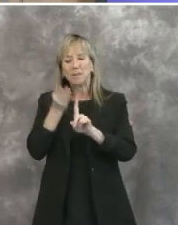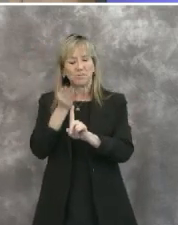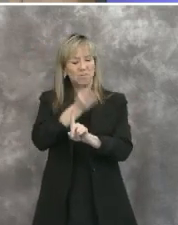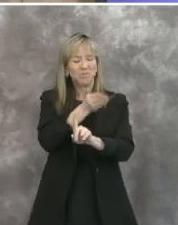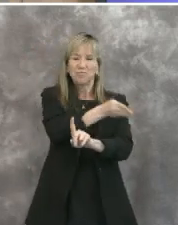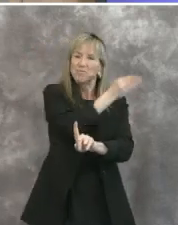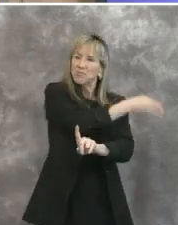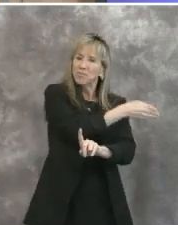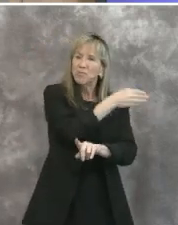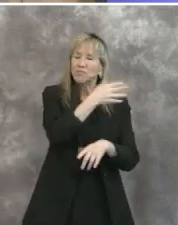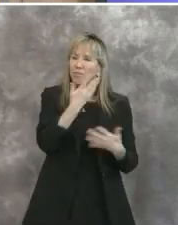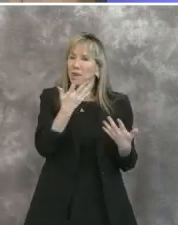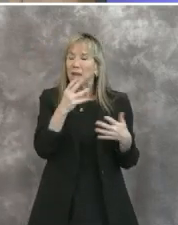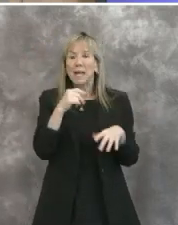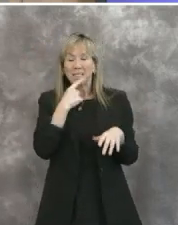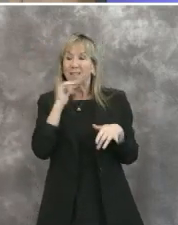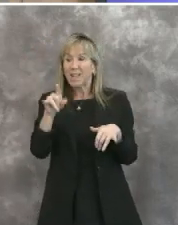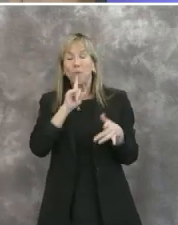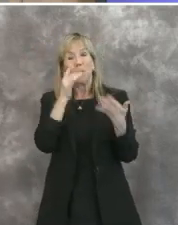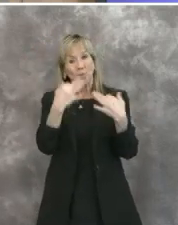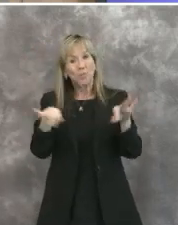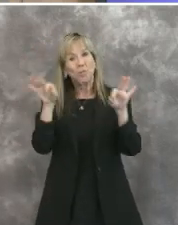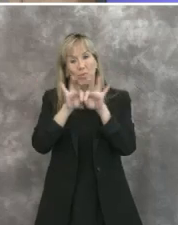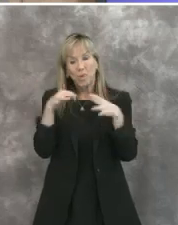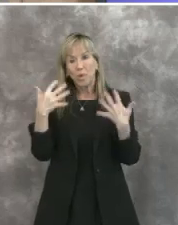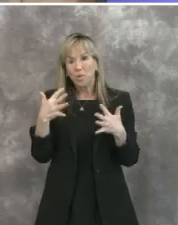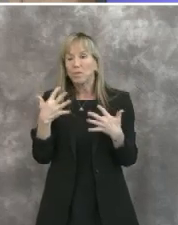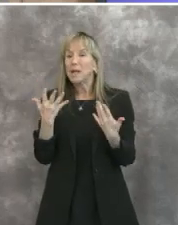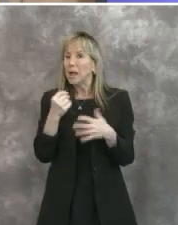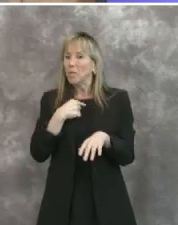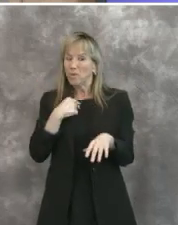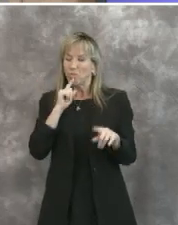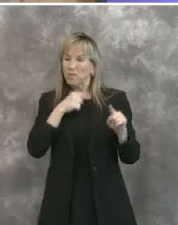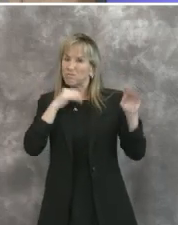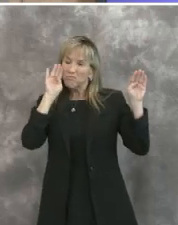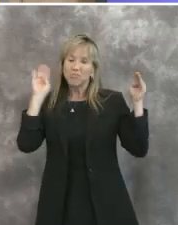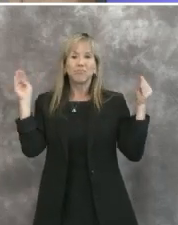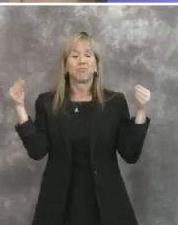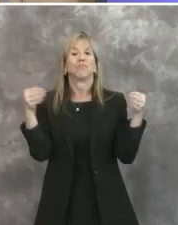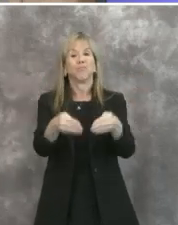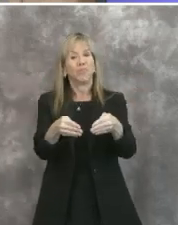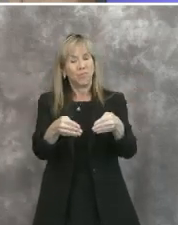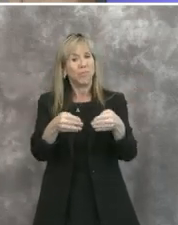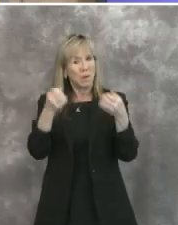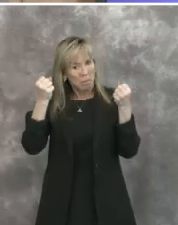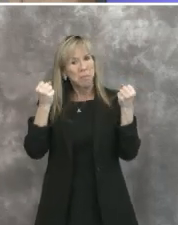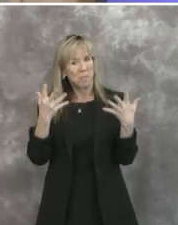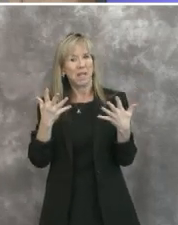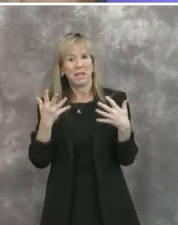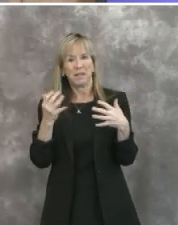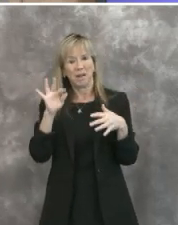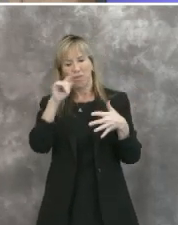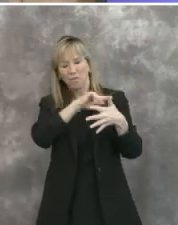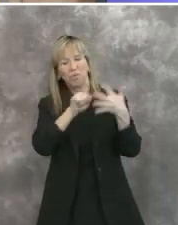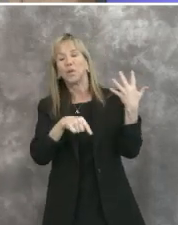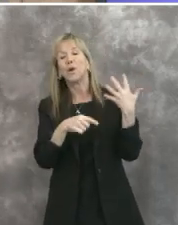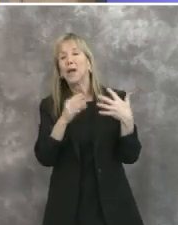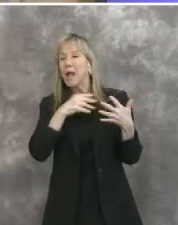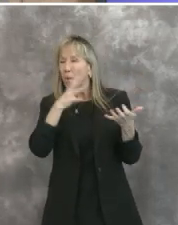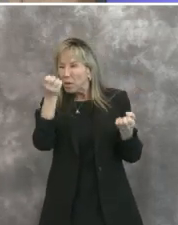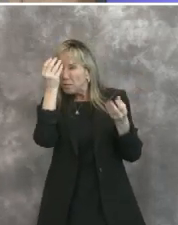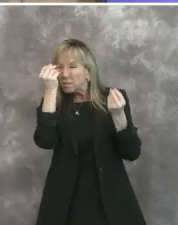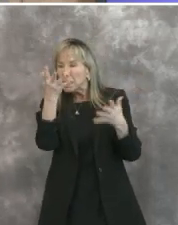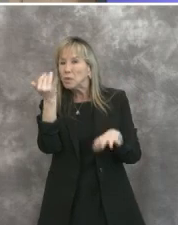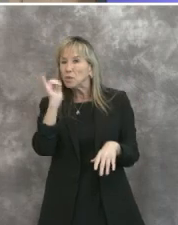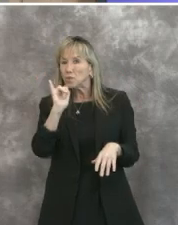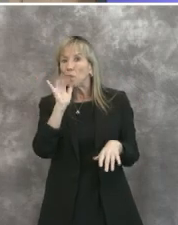efforts as we begin to move forward. We've certainly spent a lot of energy and effort around that here at the county, and those efforts continue. I want to share with you that